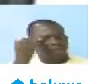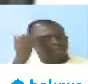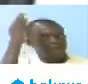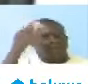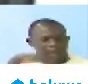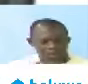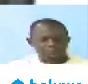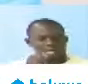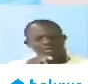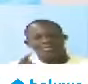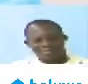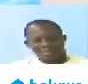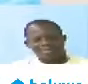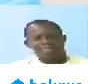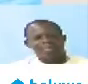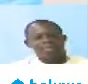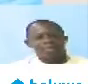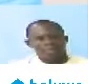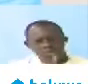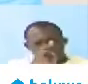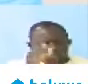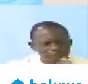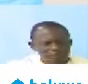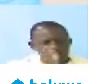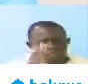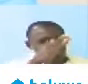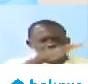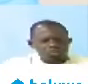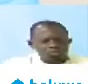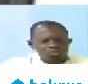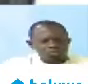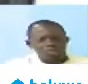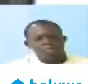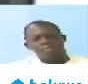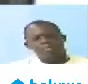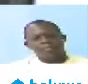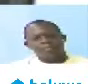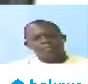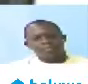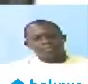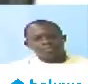forgotten about that. Did you go to school?